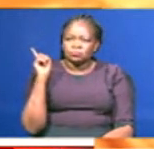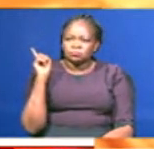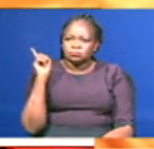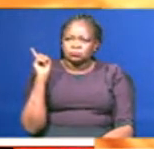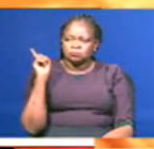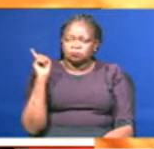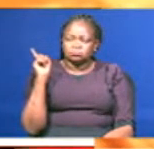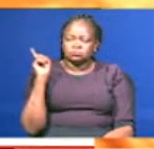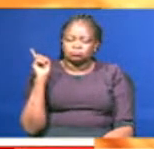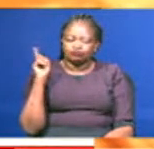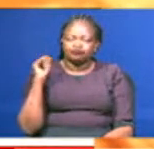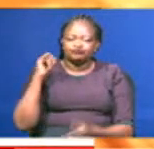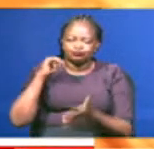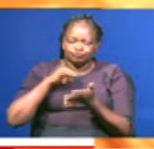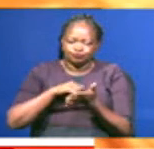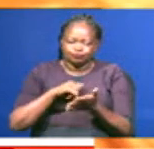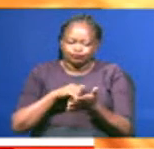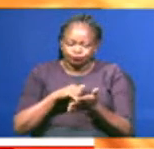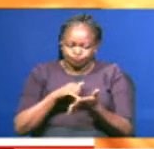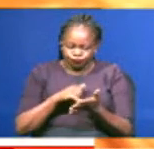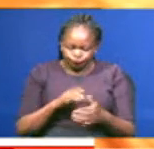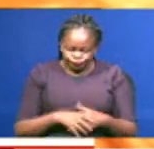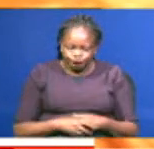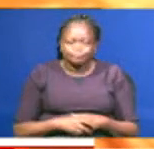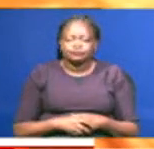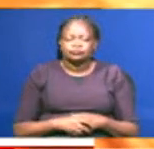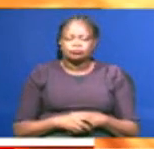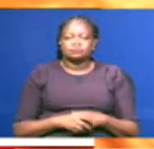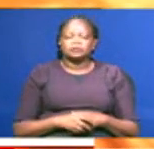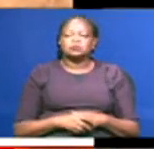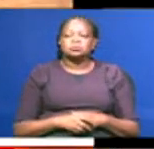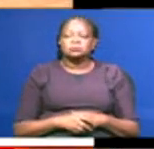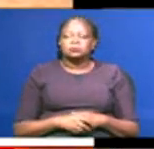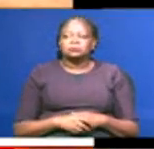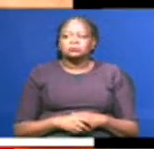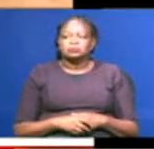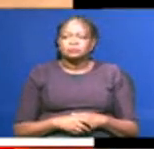National Game Reserve, are now included in the reviewed orders.